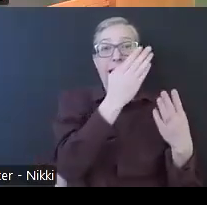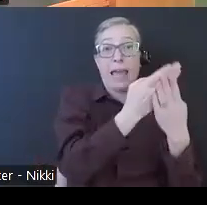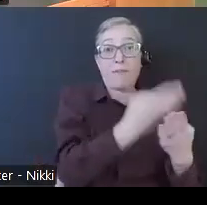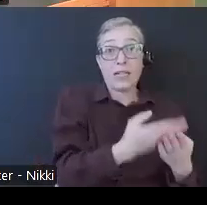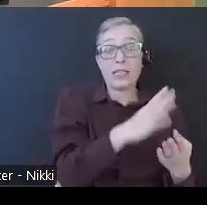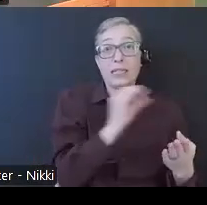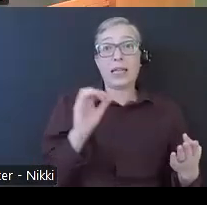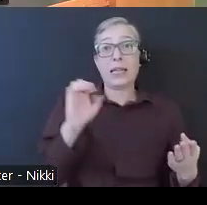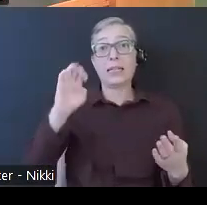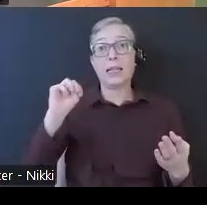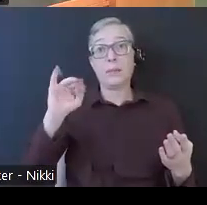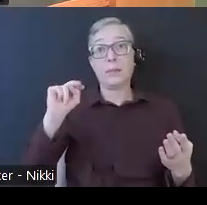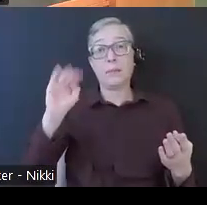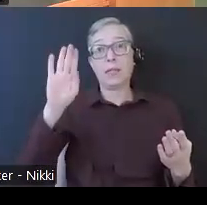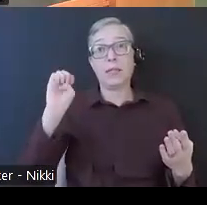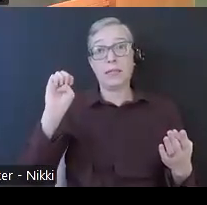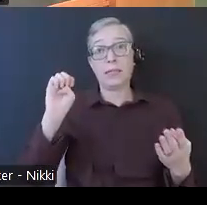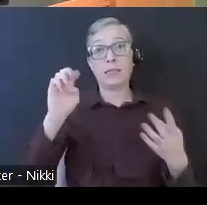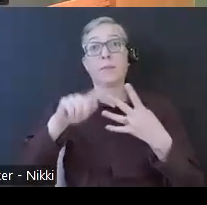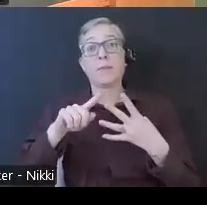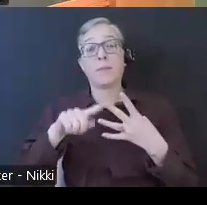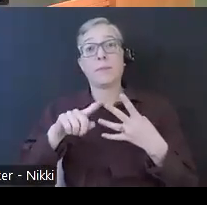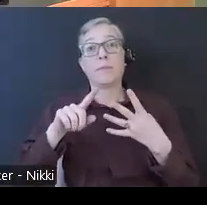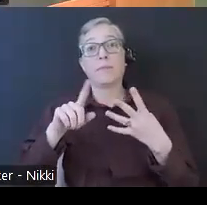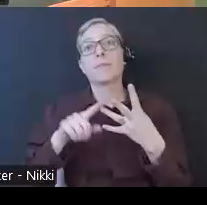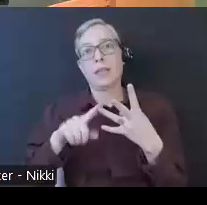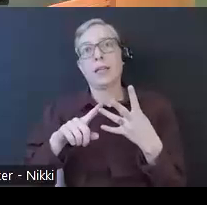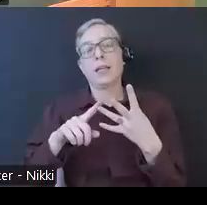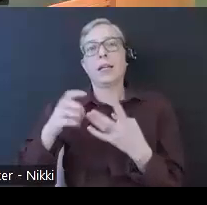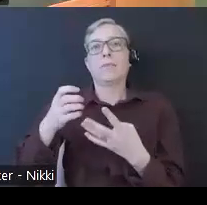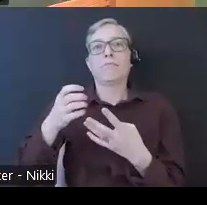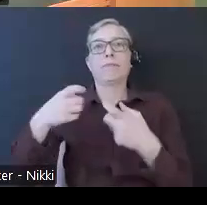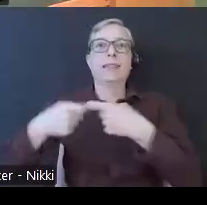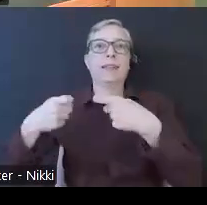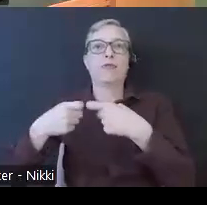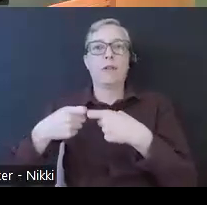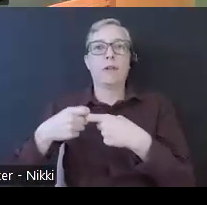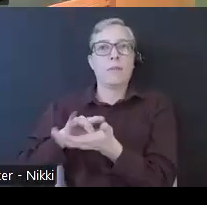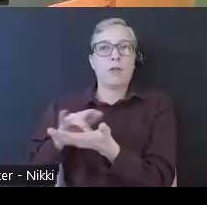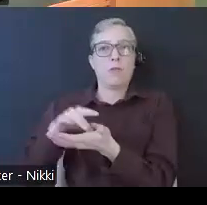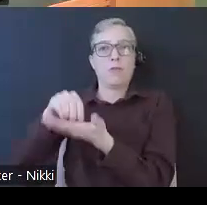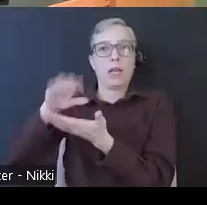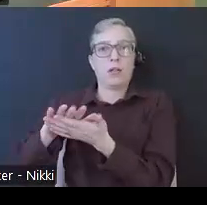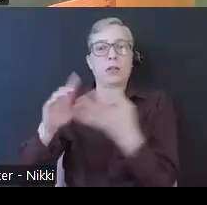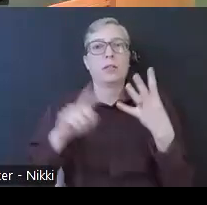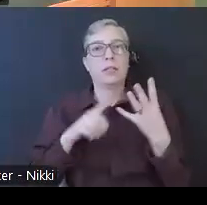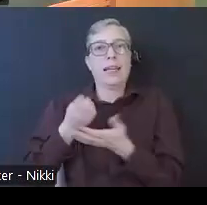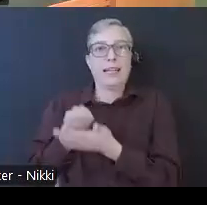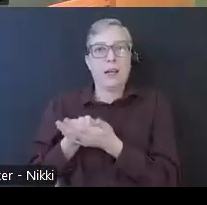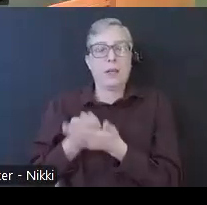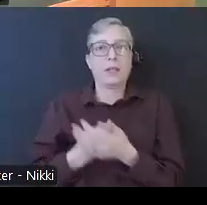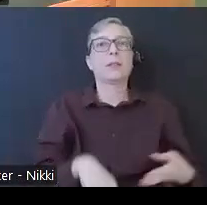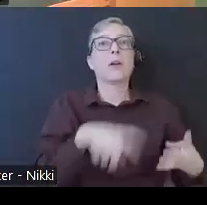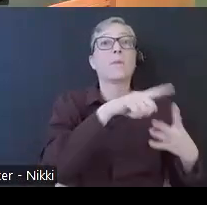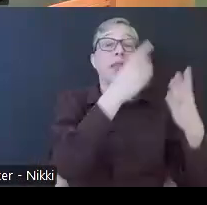electronic medical records, and economics. So evidence, you want to see randomized trial benefit. Eminence is where you get